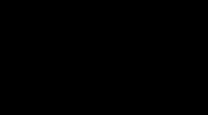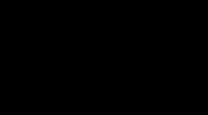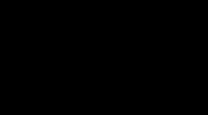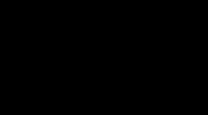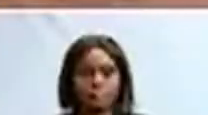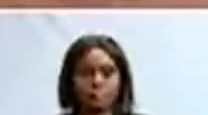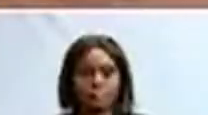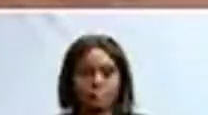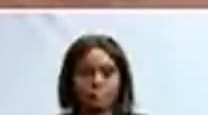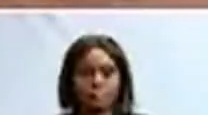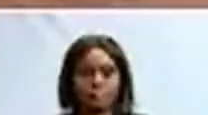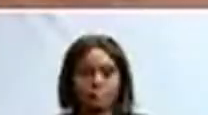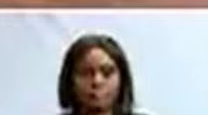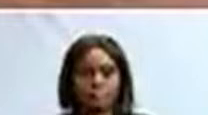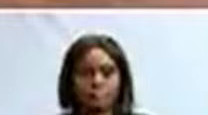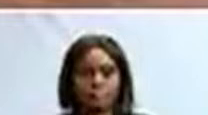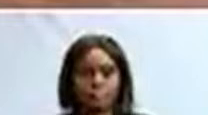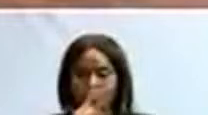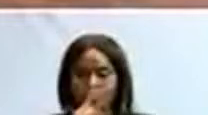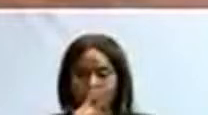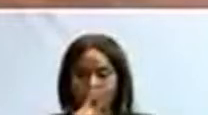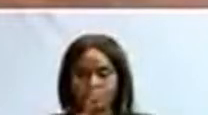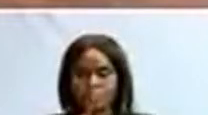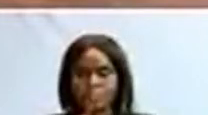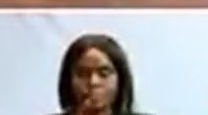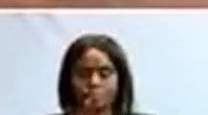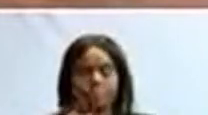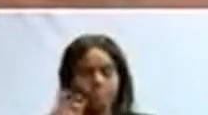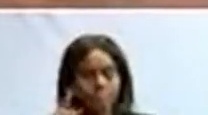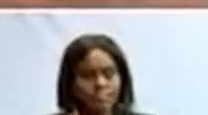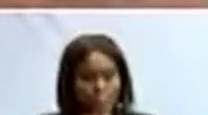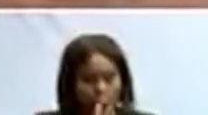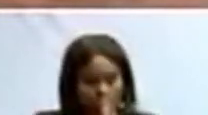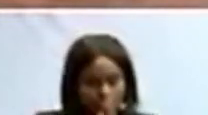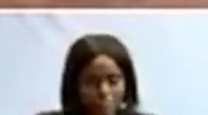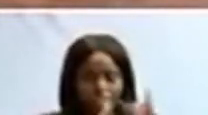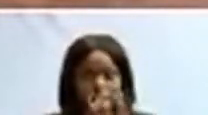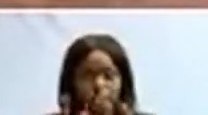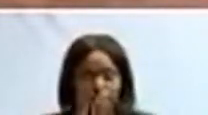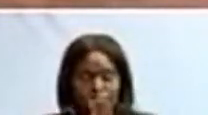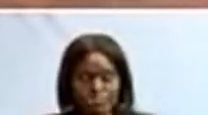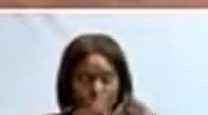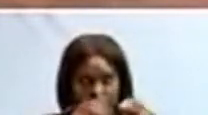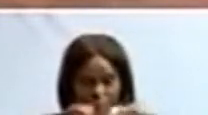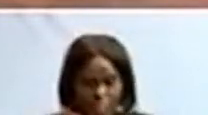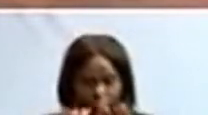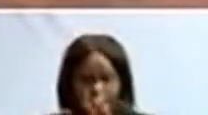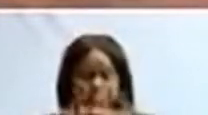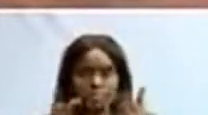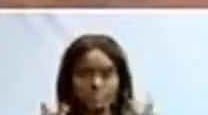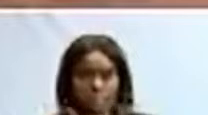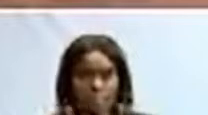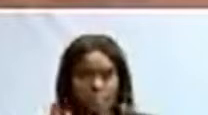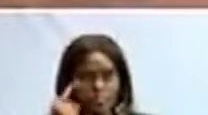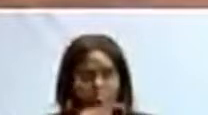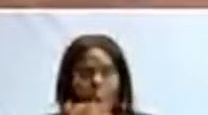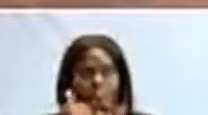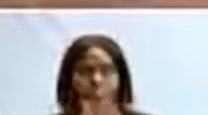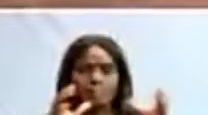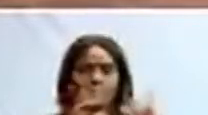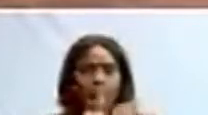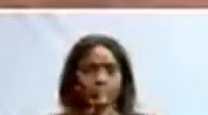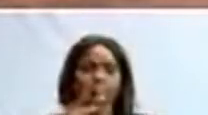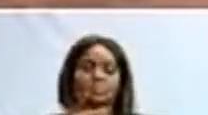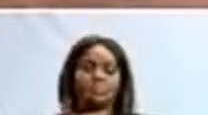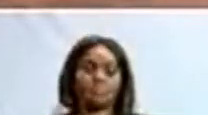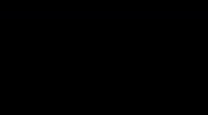Management ensure that a maintenance plan is put in place for all council